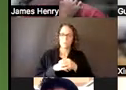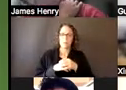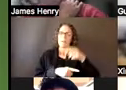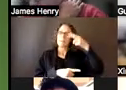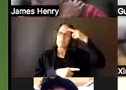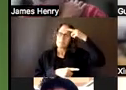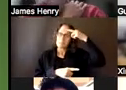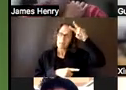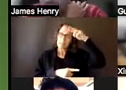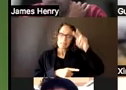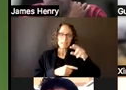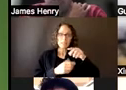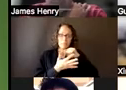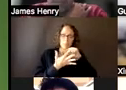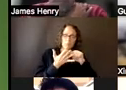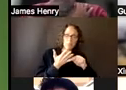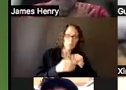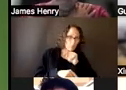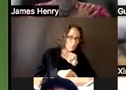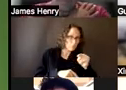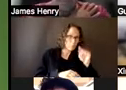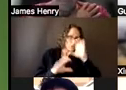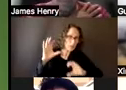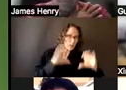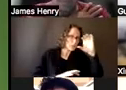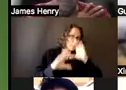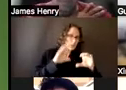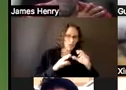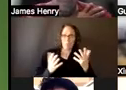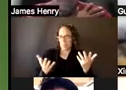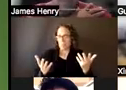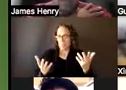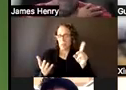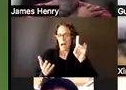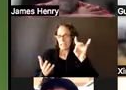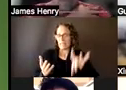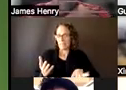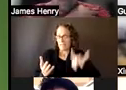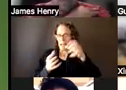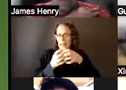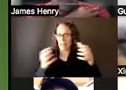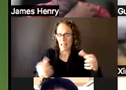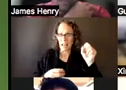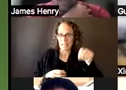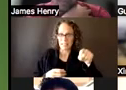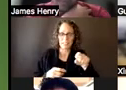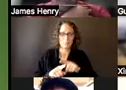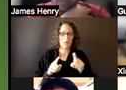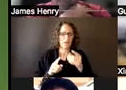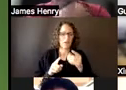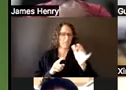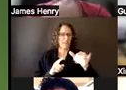find these histories. And as you can tell, I have found a lot. But that is how I came to this work,